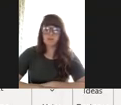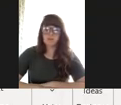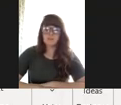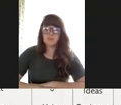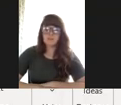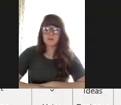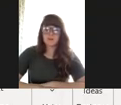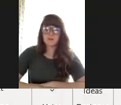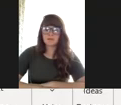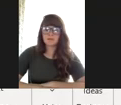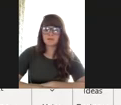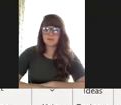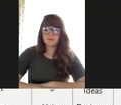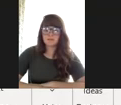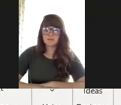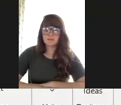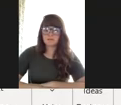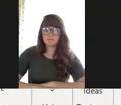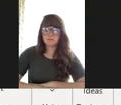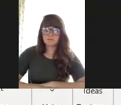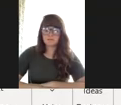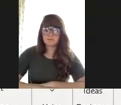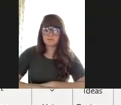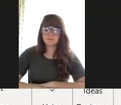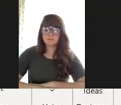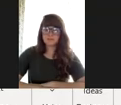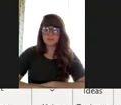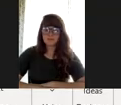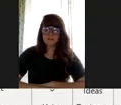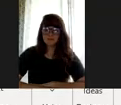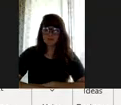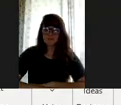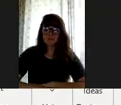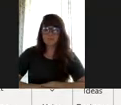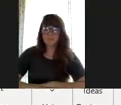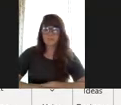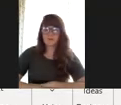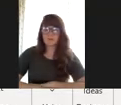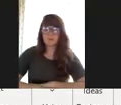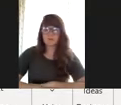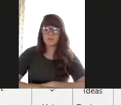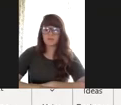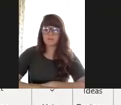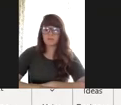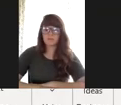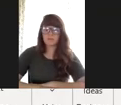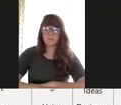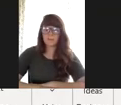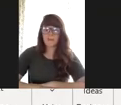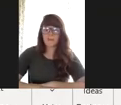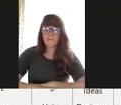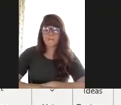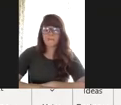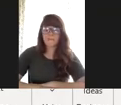that card, you go in. So this could be an example of how, because